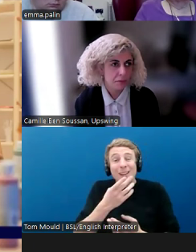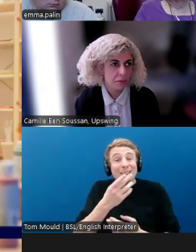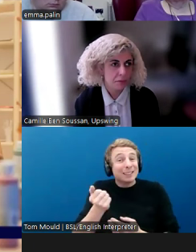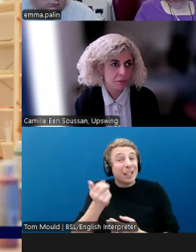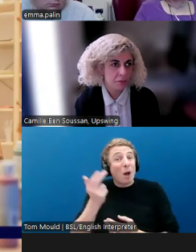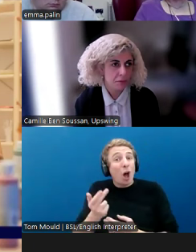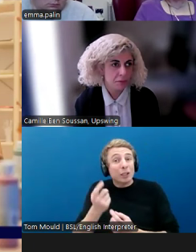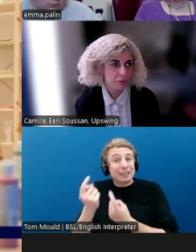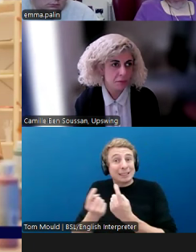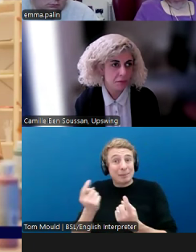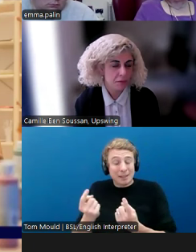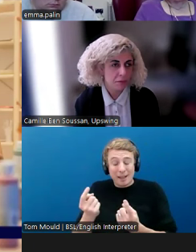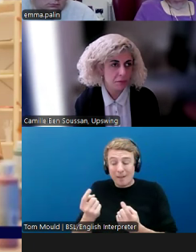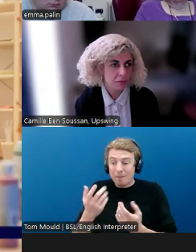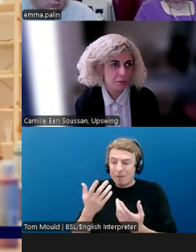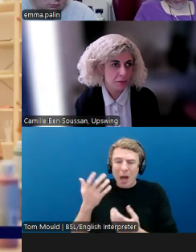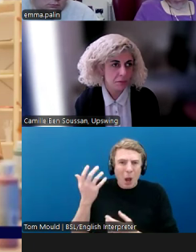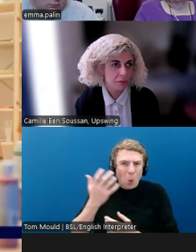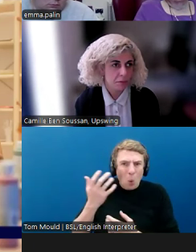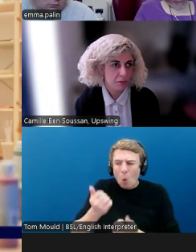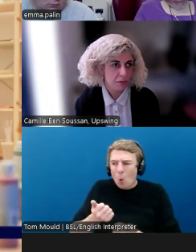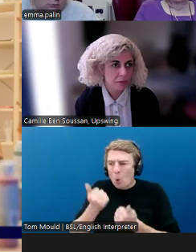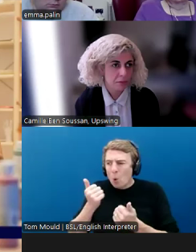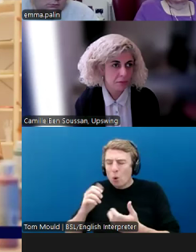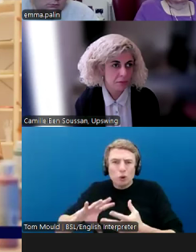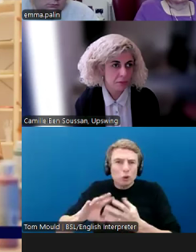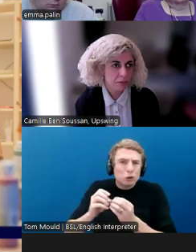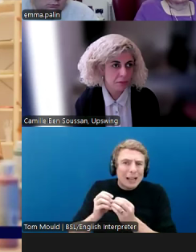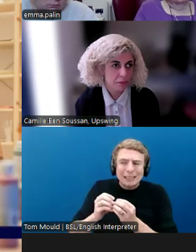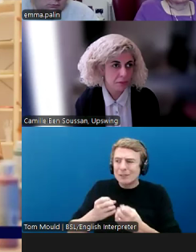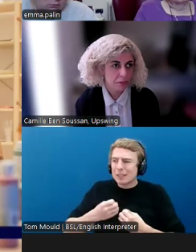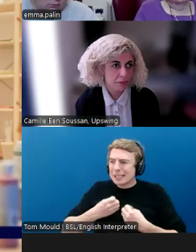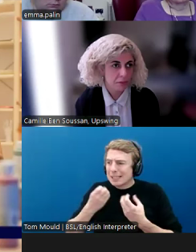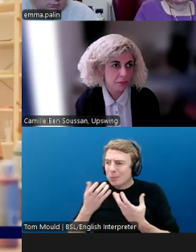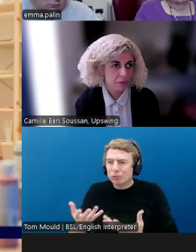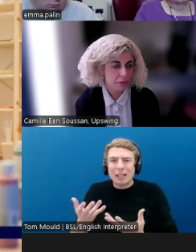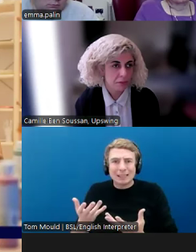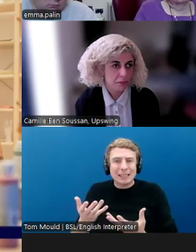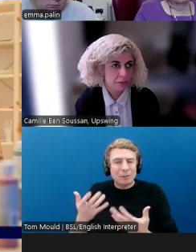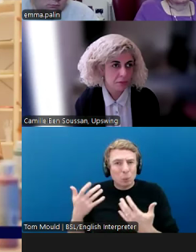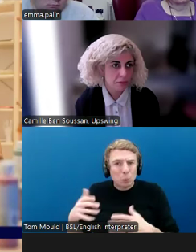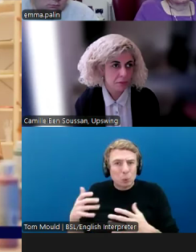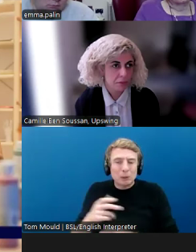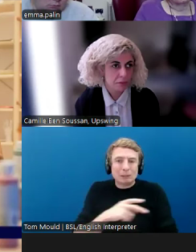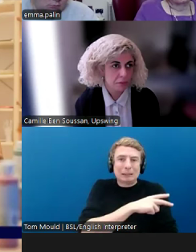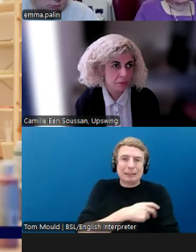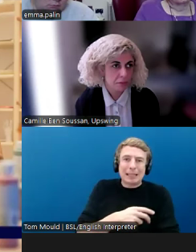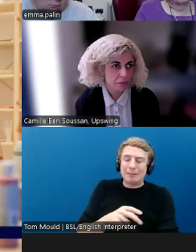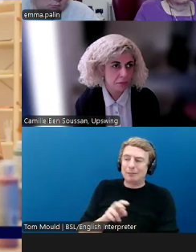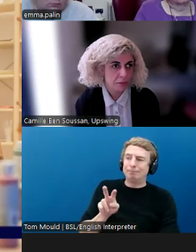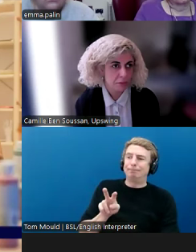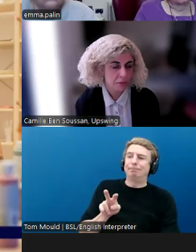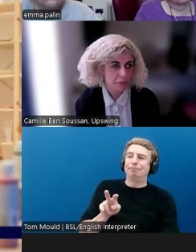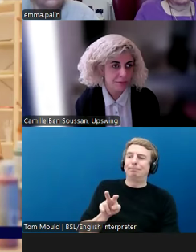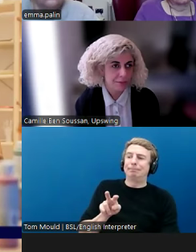doing some very creative, expressive forms of art, and staff just do not understand. It's very unusual